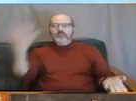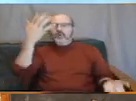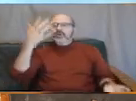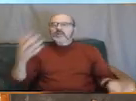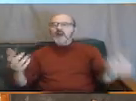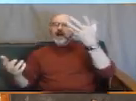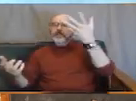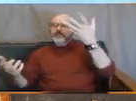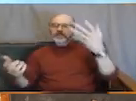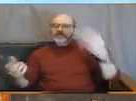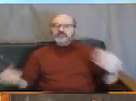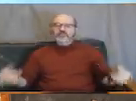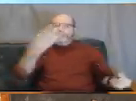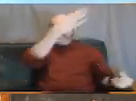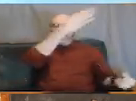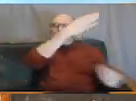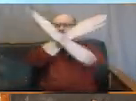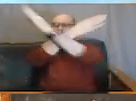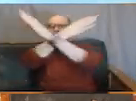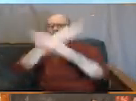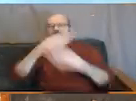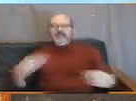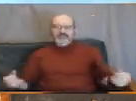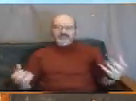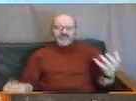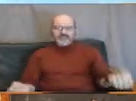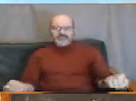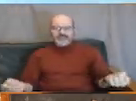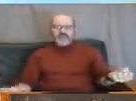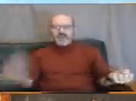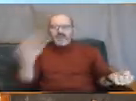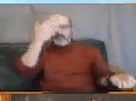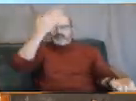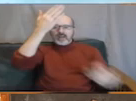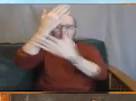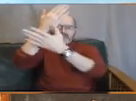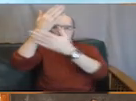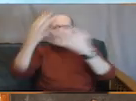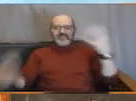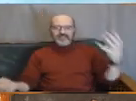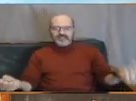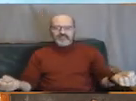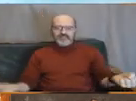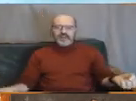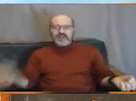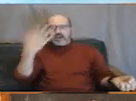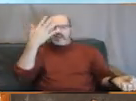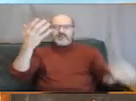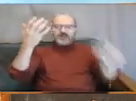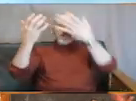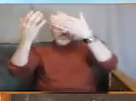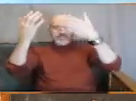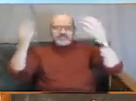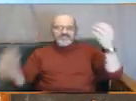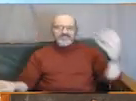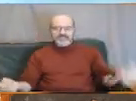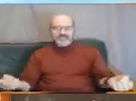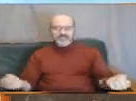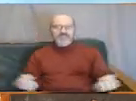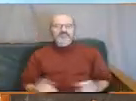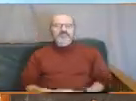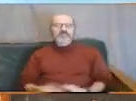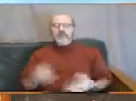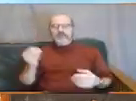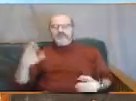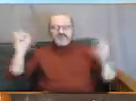one under, catch, catch. So it's up, under, catch, catch. Up, under, catch, catch. Up, under, catch, catch. Or